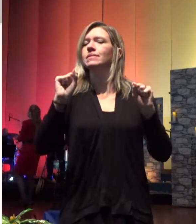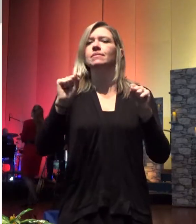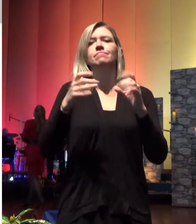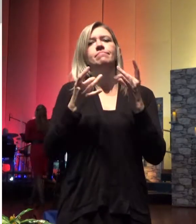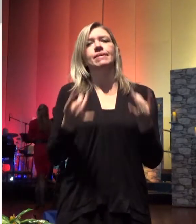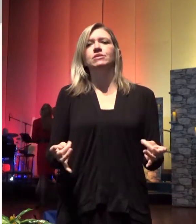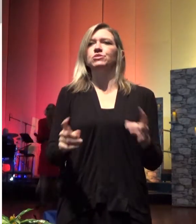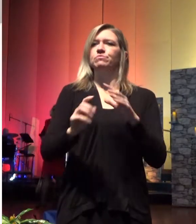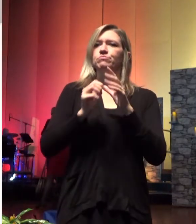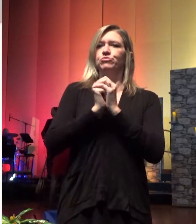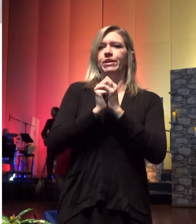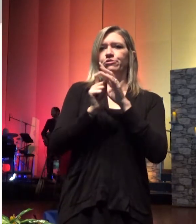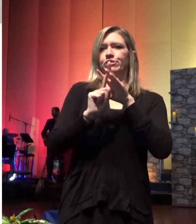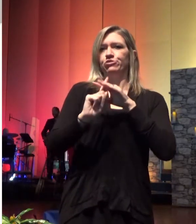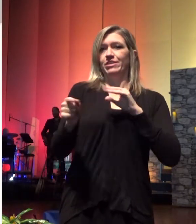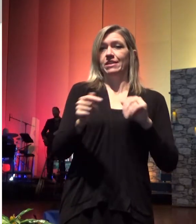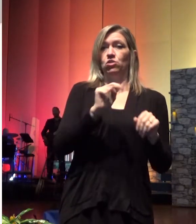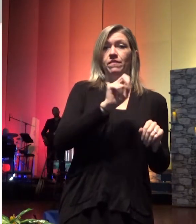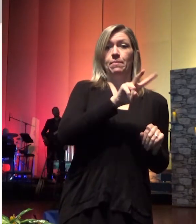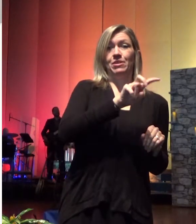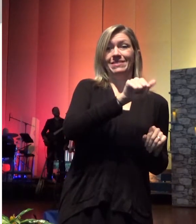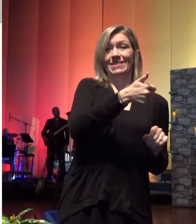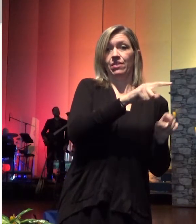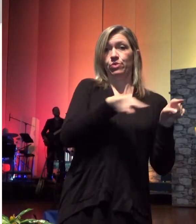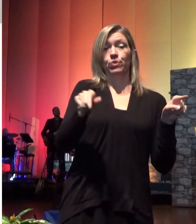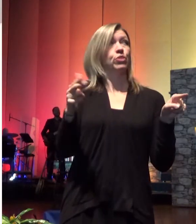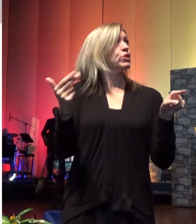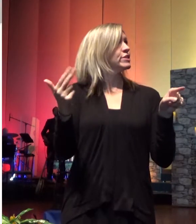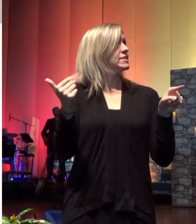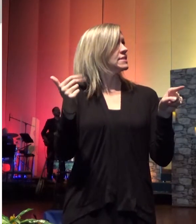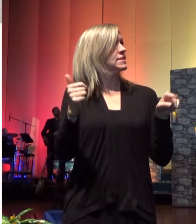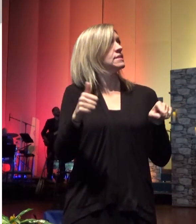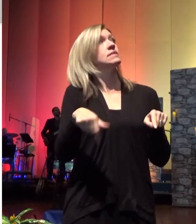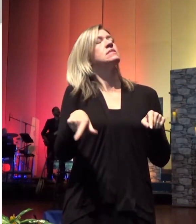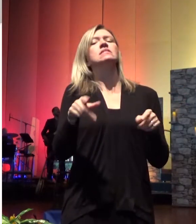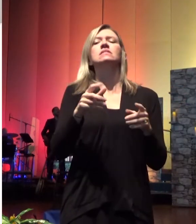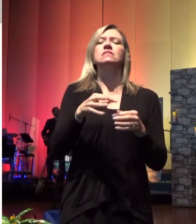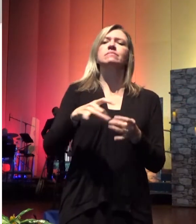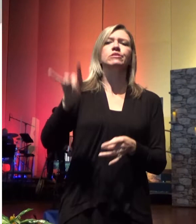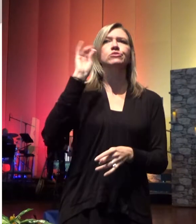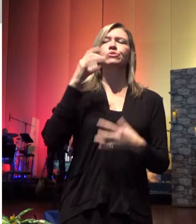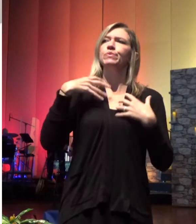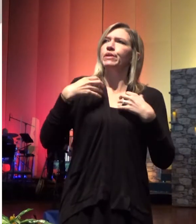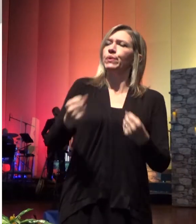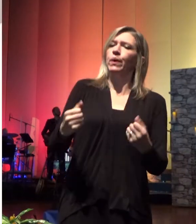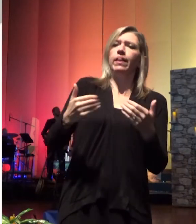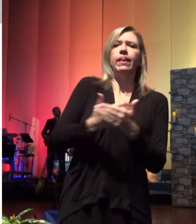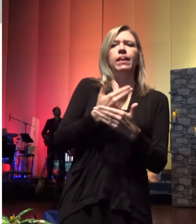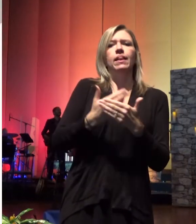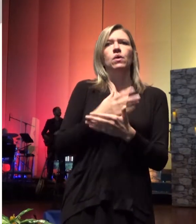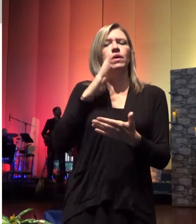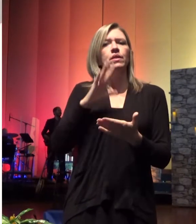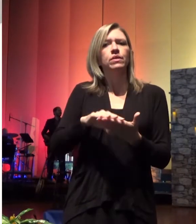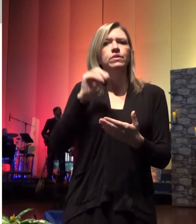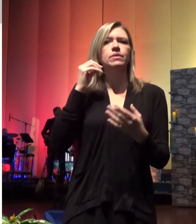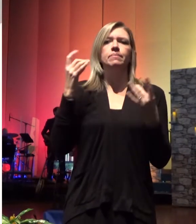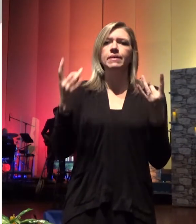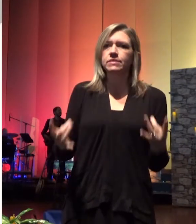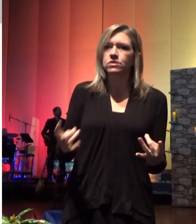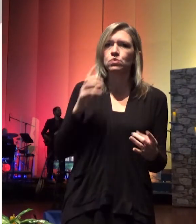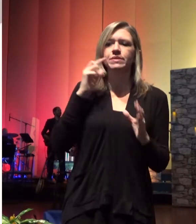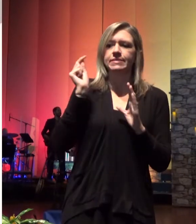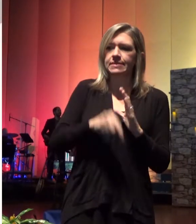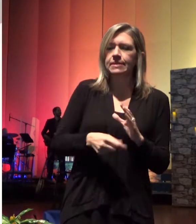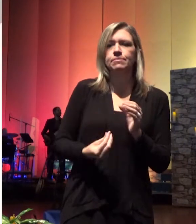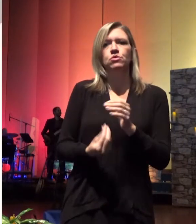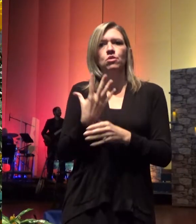November 10 through 13, a time of spiritual renewal. You'll learn about meditation, and you'll deepen and you'll grow. And we also have a